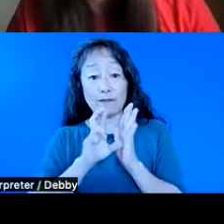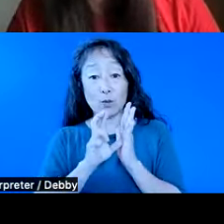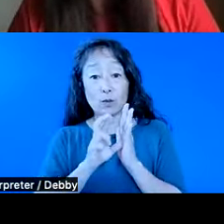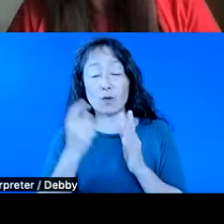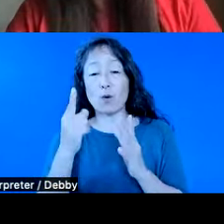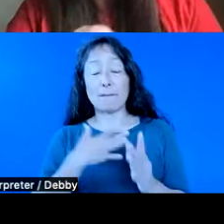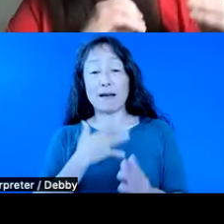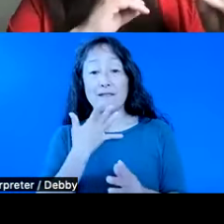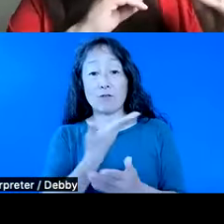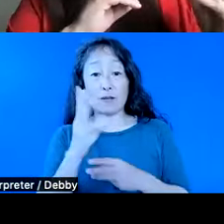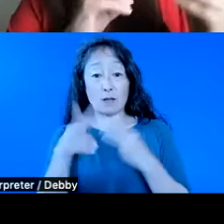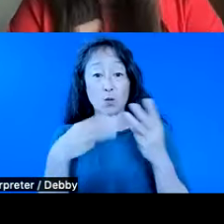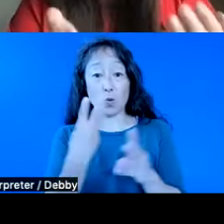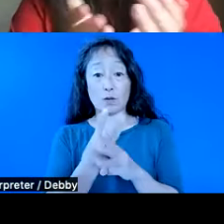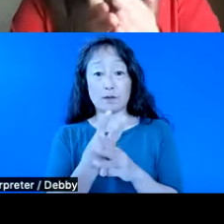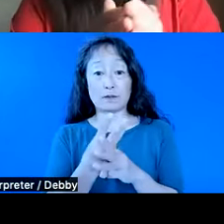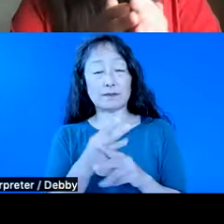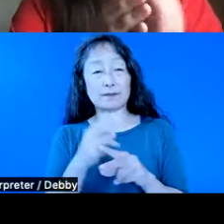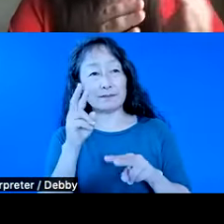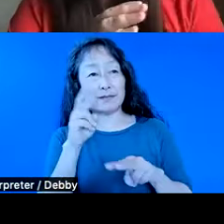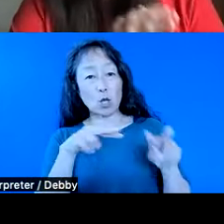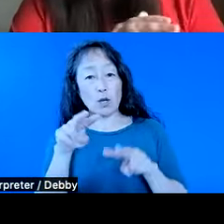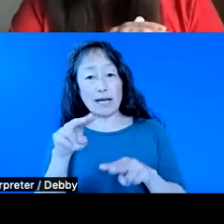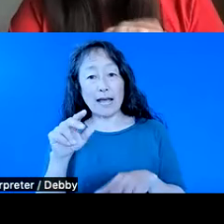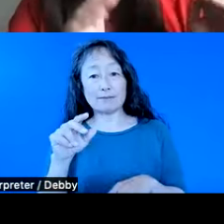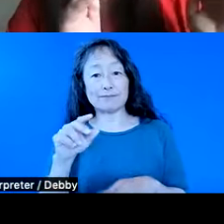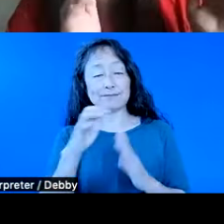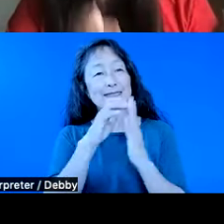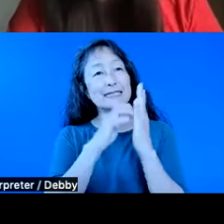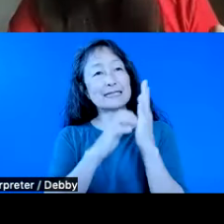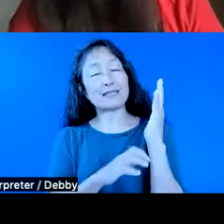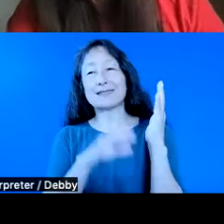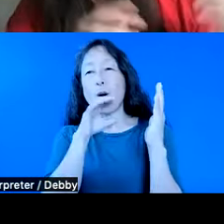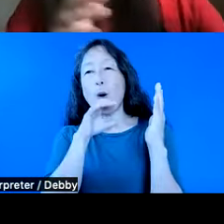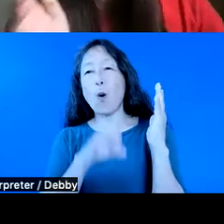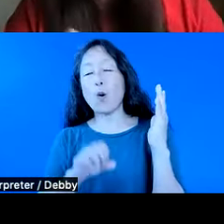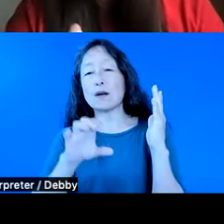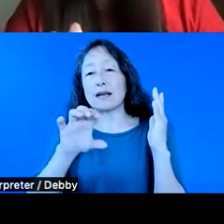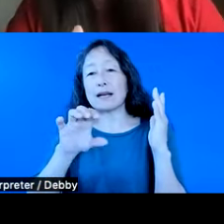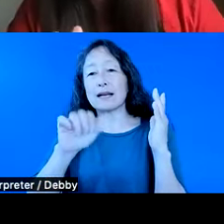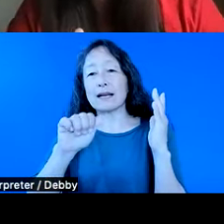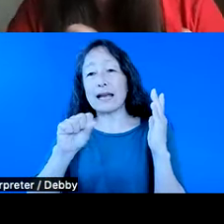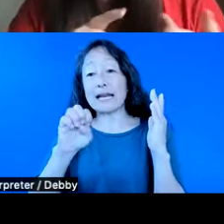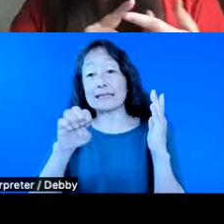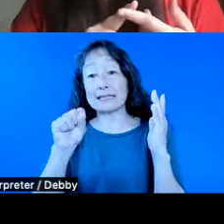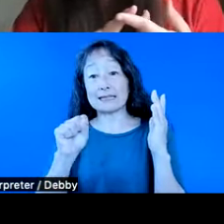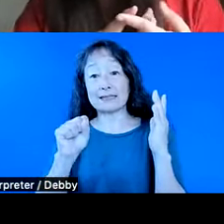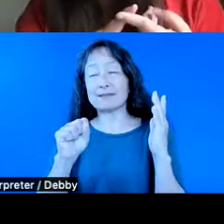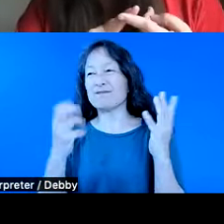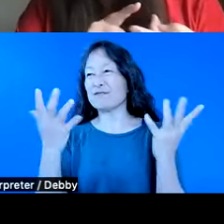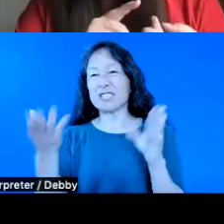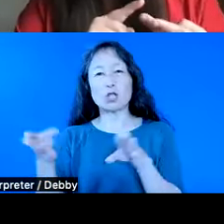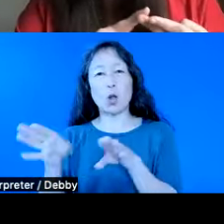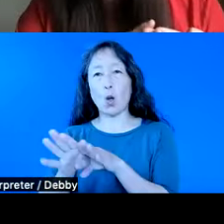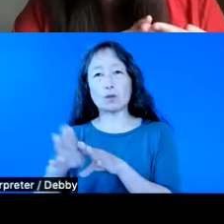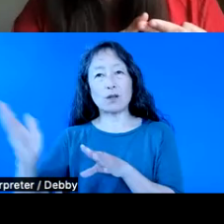things in the world is looking at texts such as old cases that have been closed, looking at a bunch of them and seeing what can we do